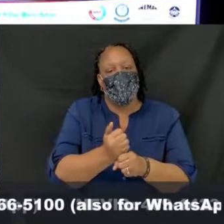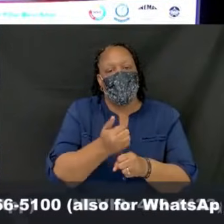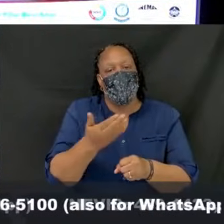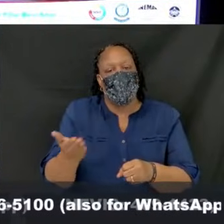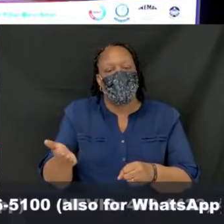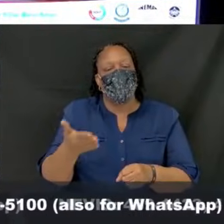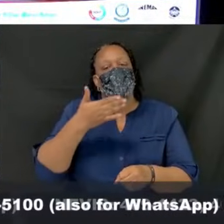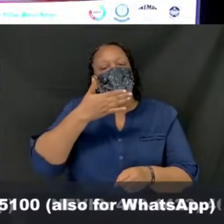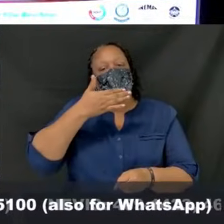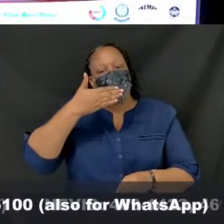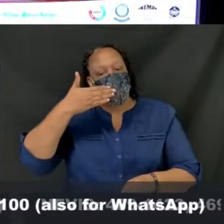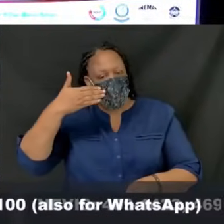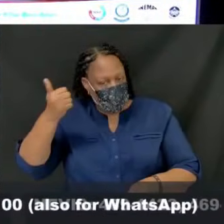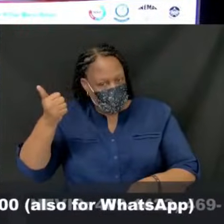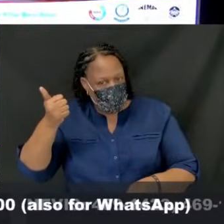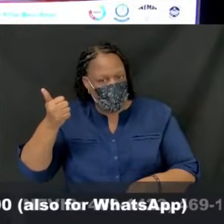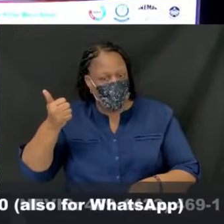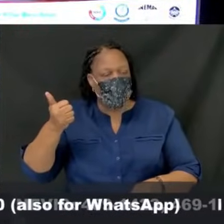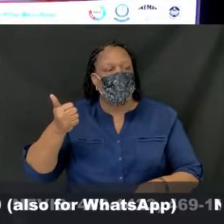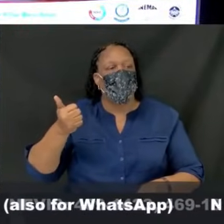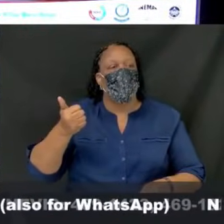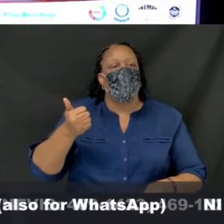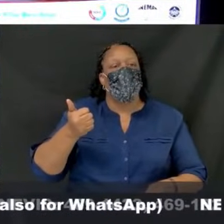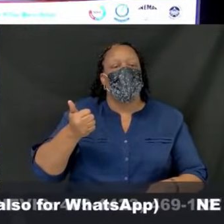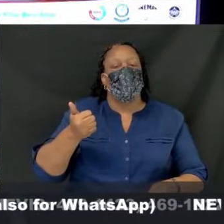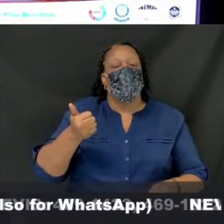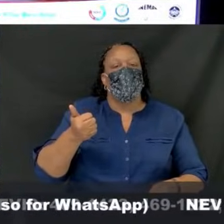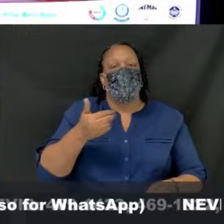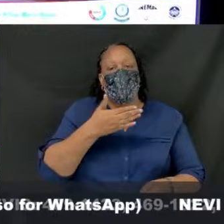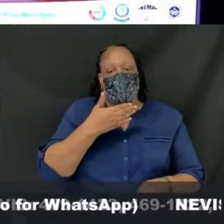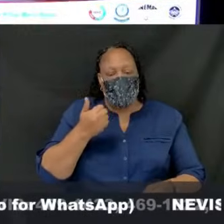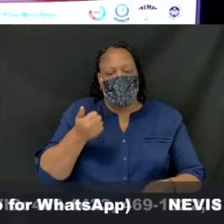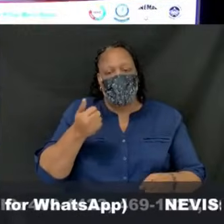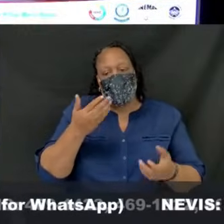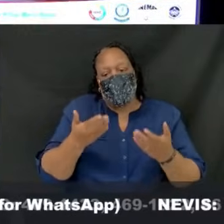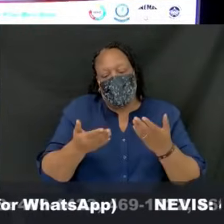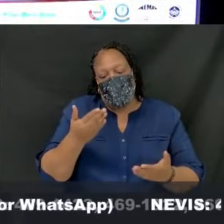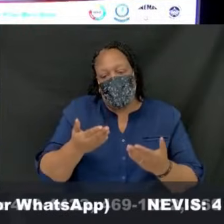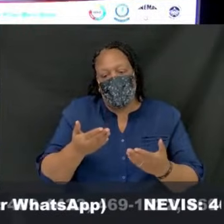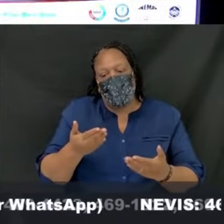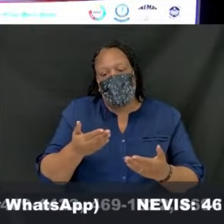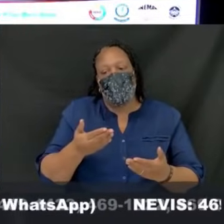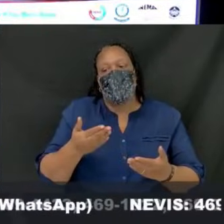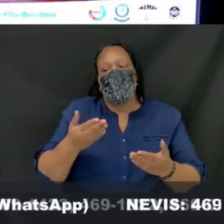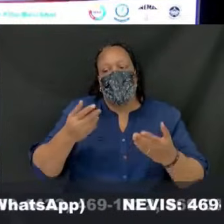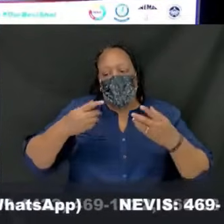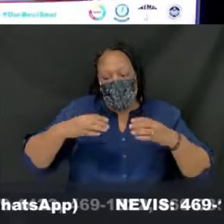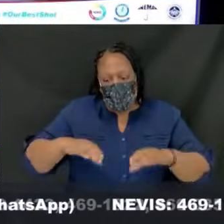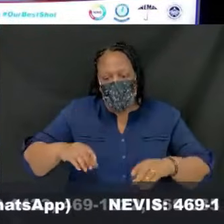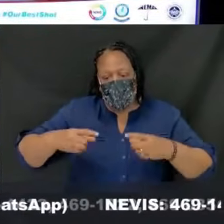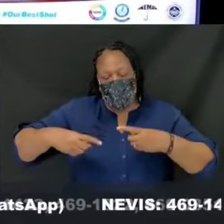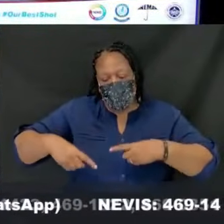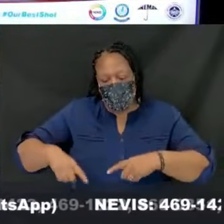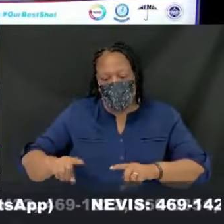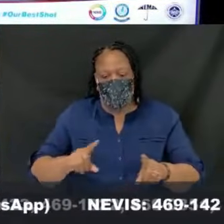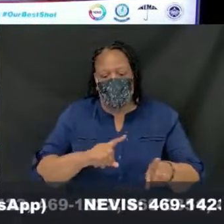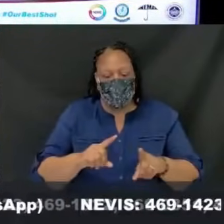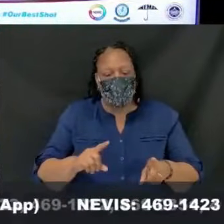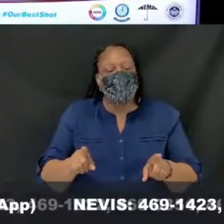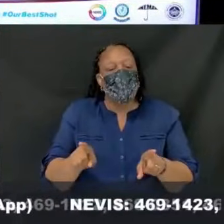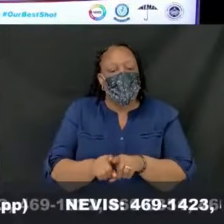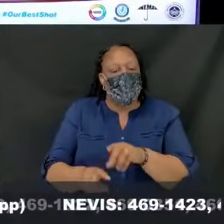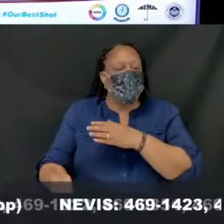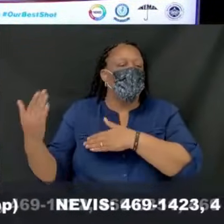measured manner to a sense of normalcy again. And that is why we need your help. That is why we need the volunteerism